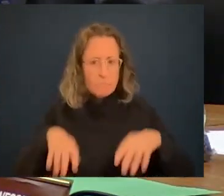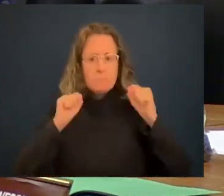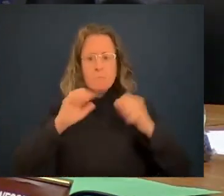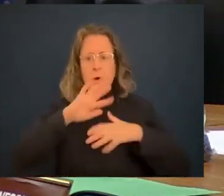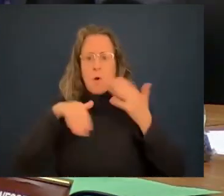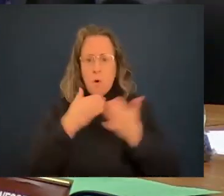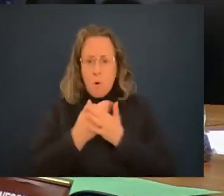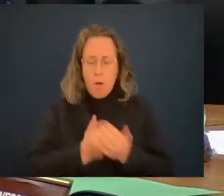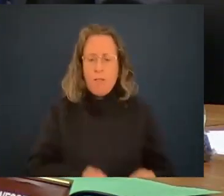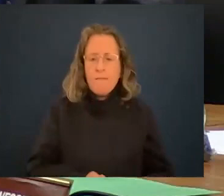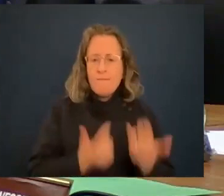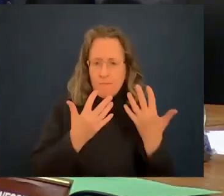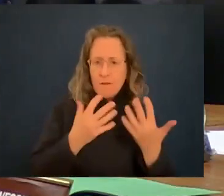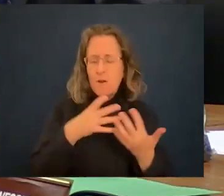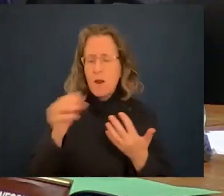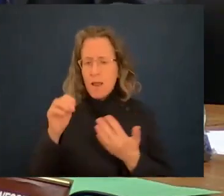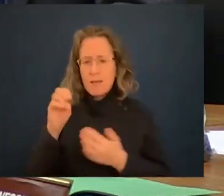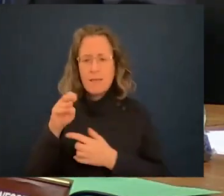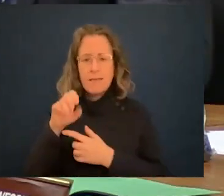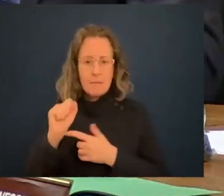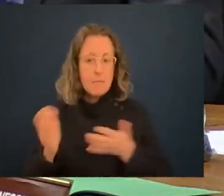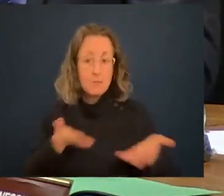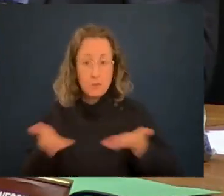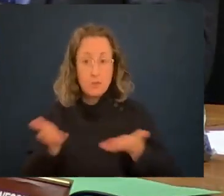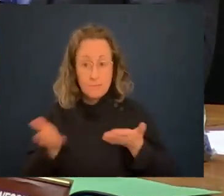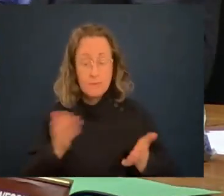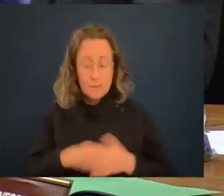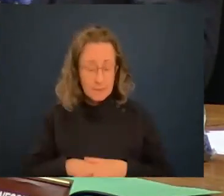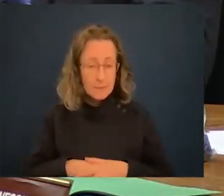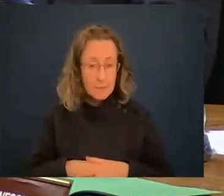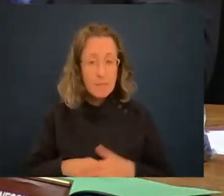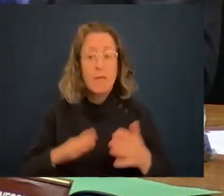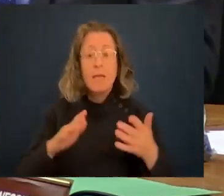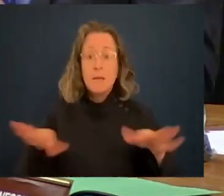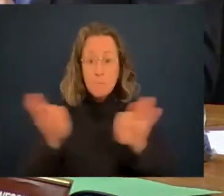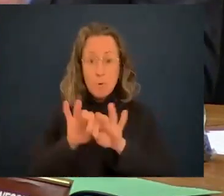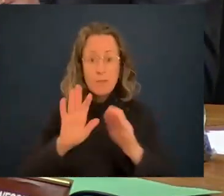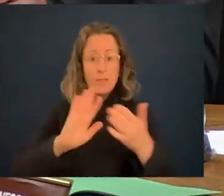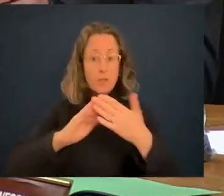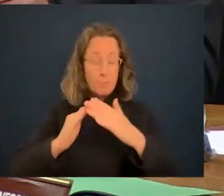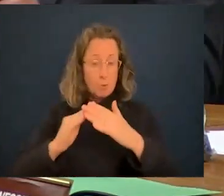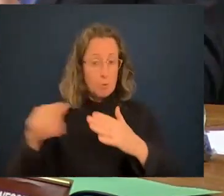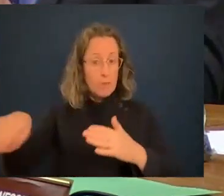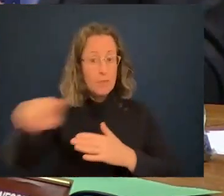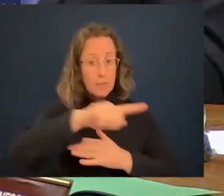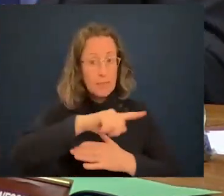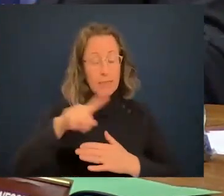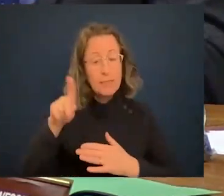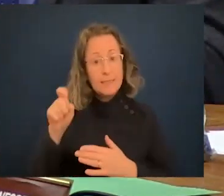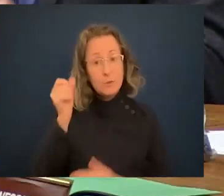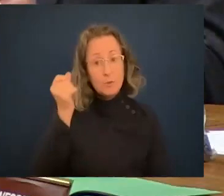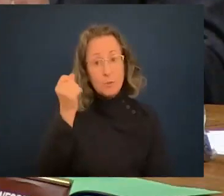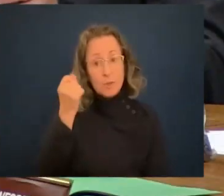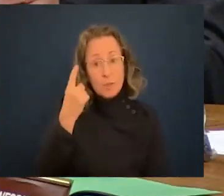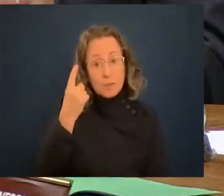considering that need to understand that arpa funds um utilizing them to achieve that has to be part of the consideration